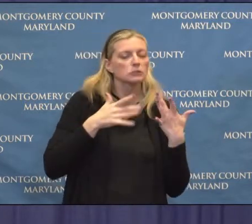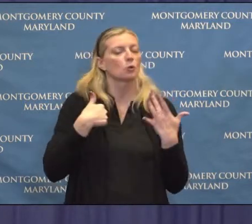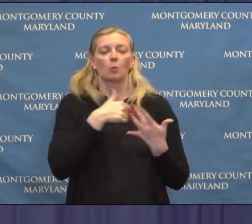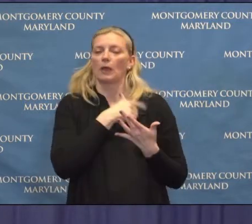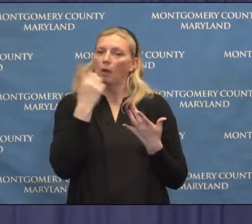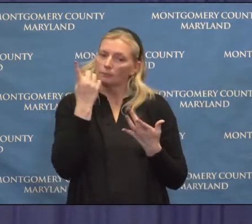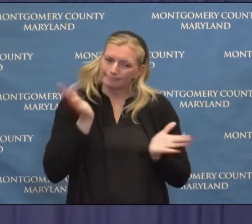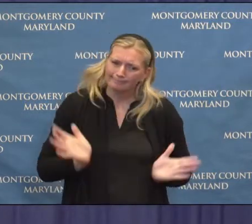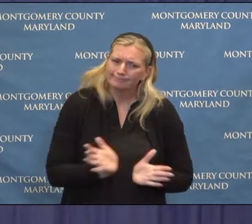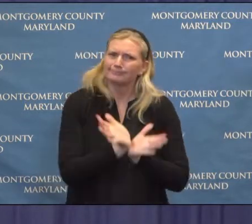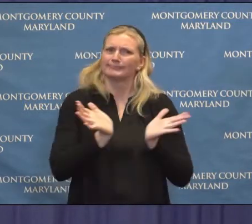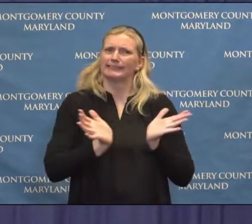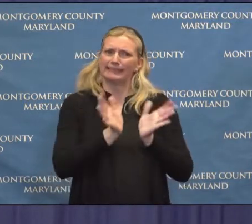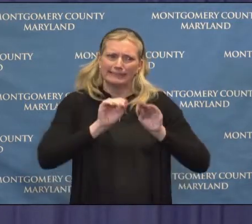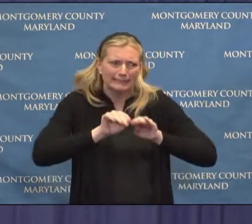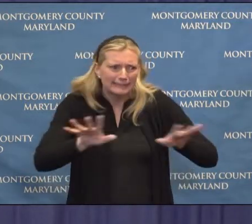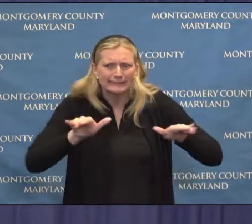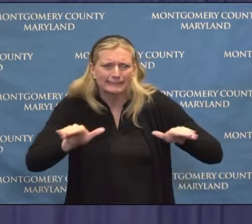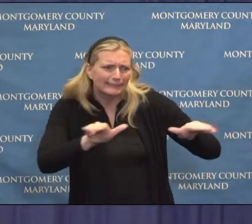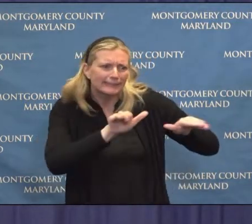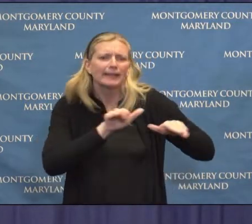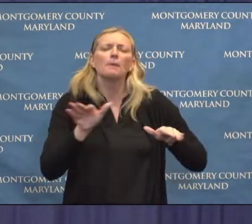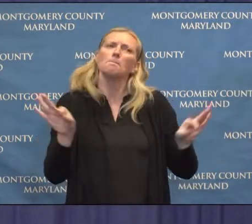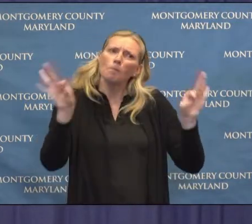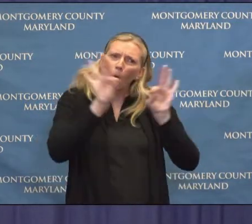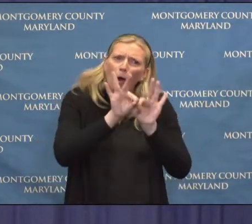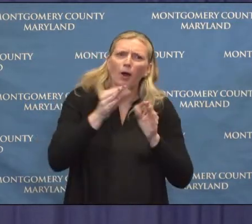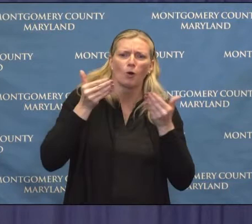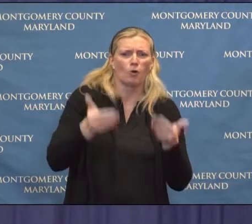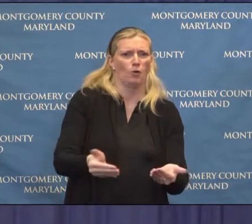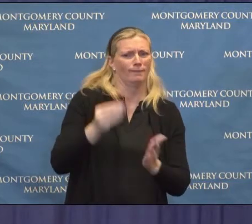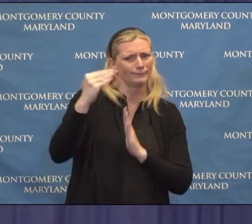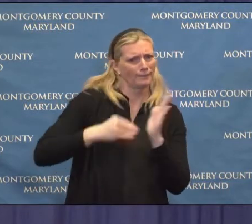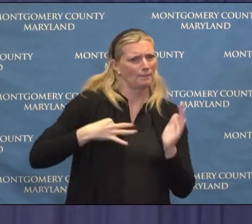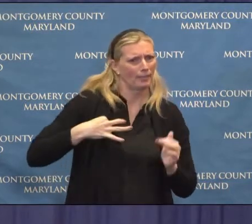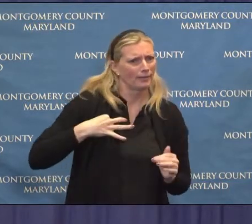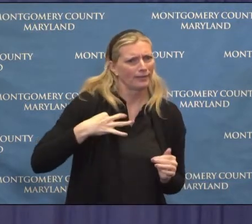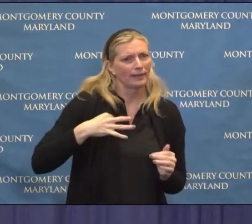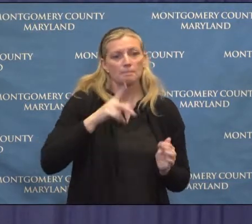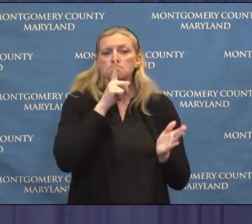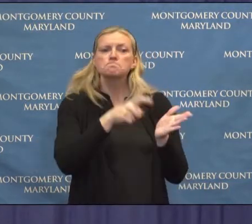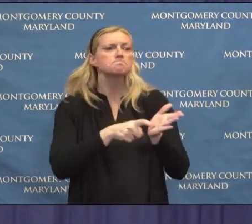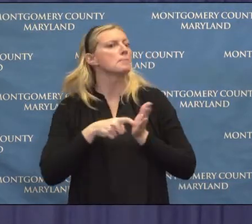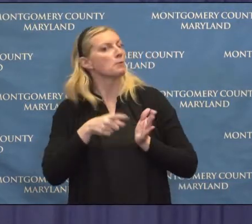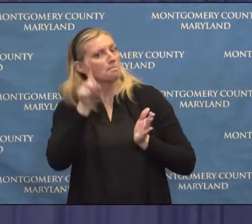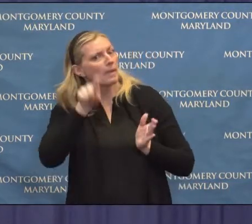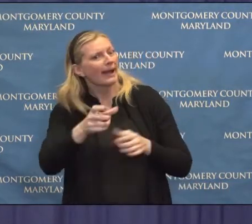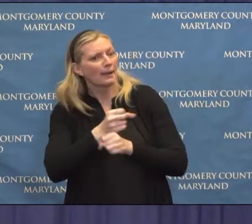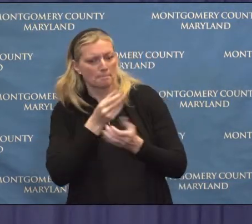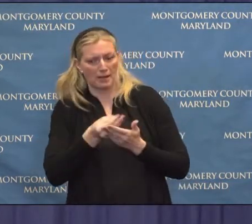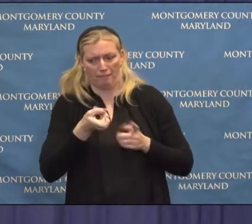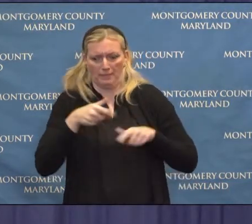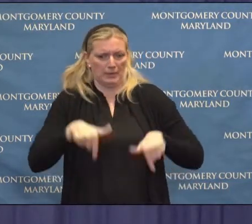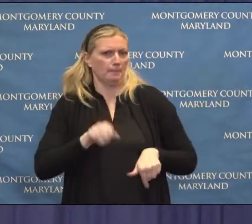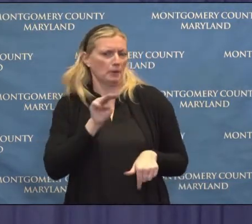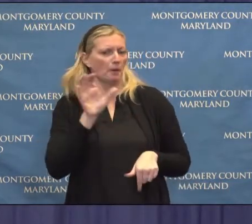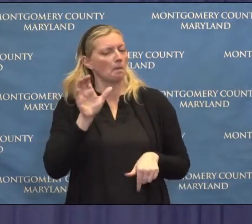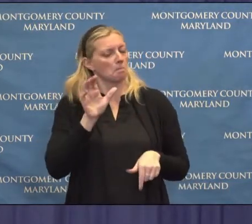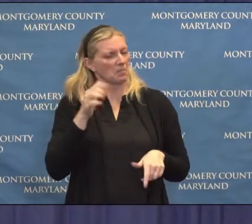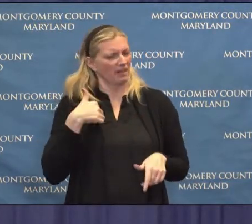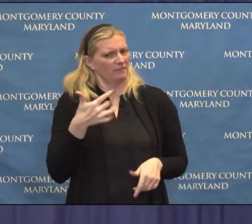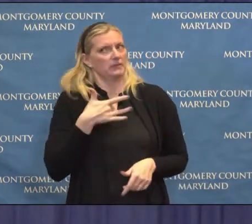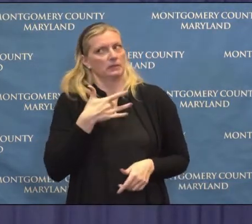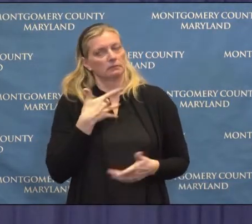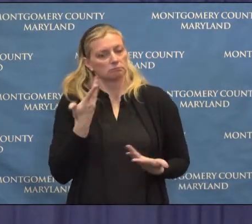apply. It's not a mandatory condition of getting money from the county, but I think that it's a wise decision